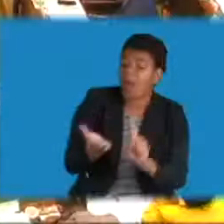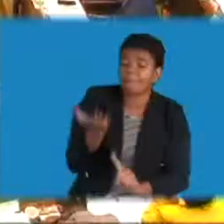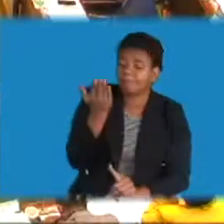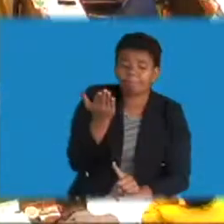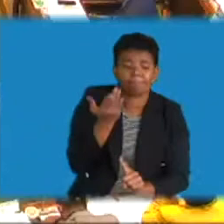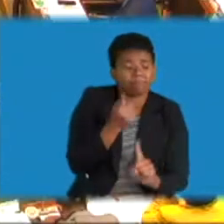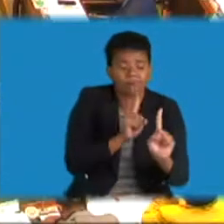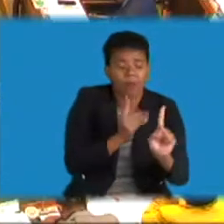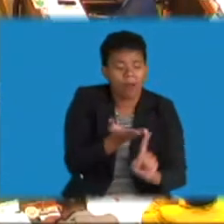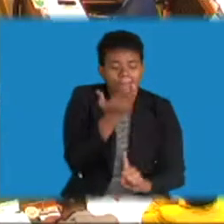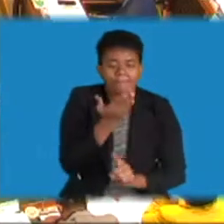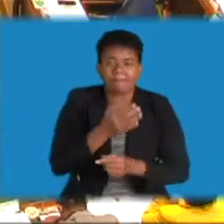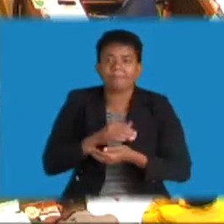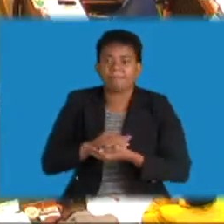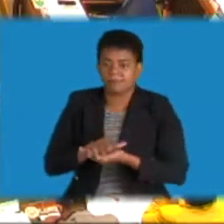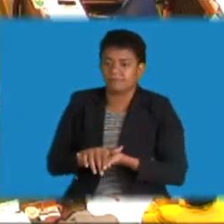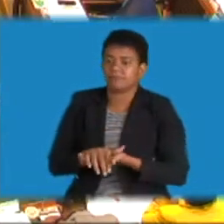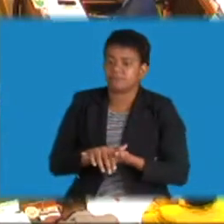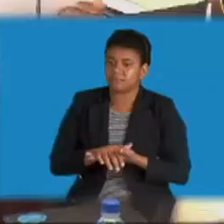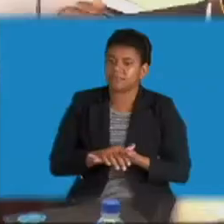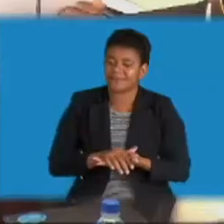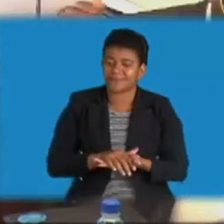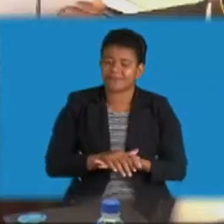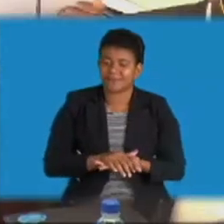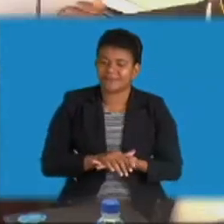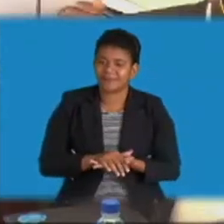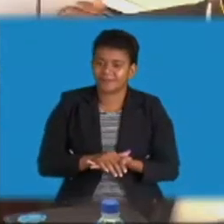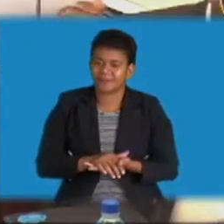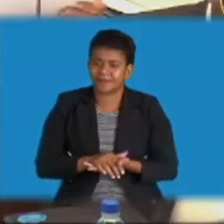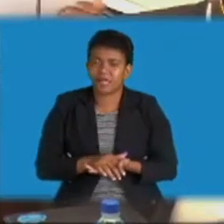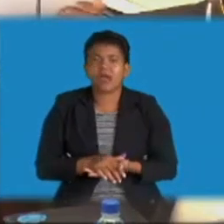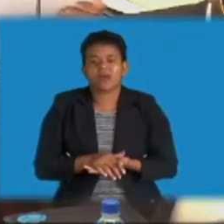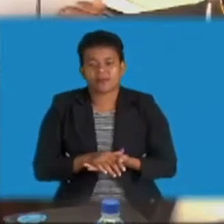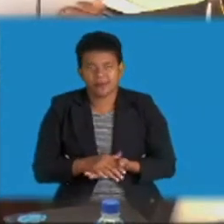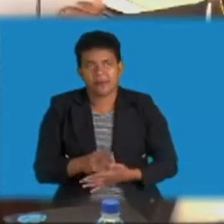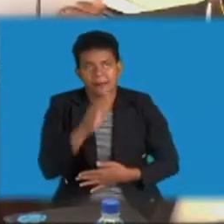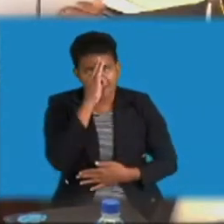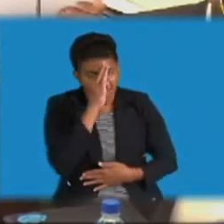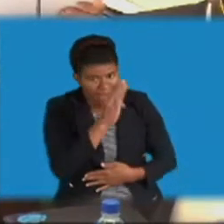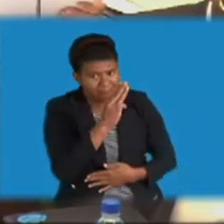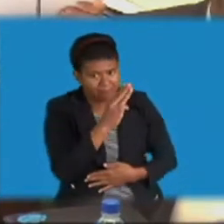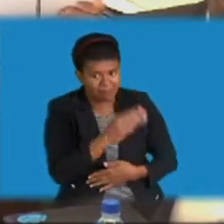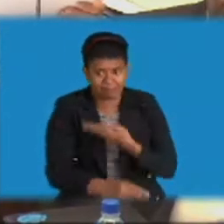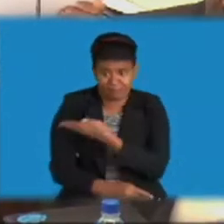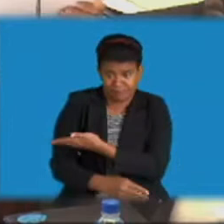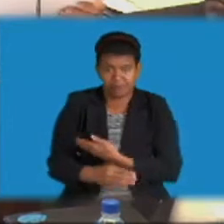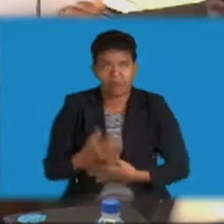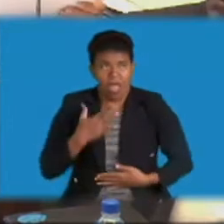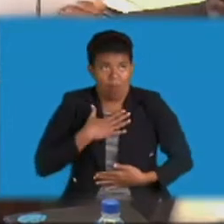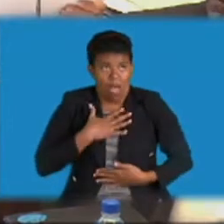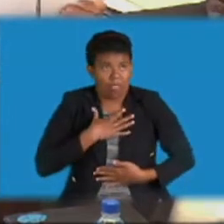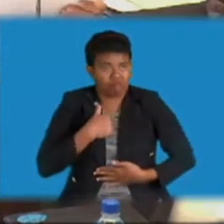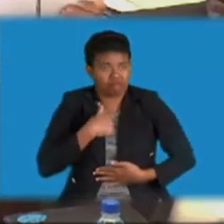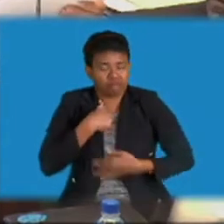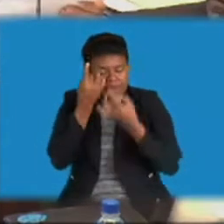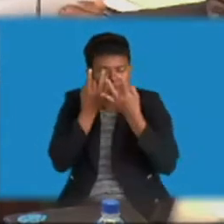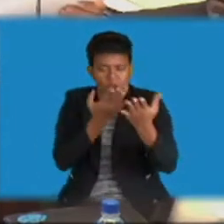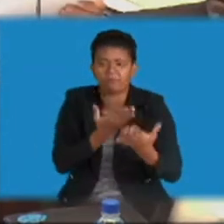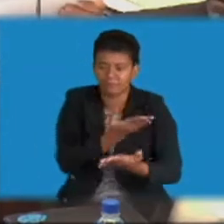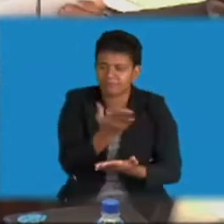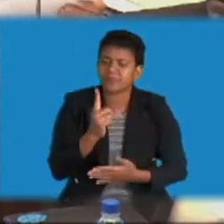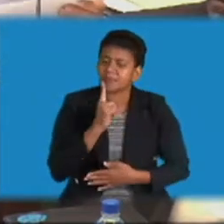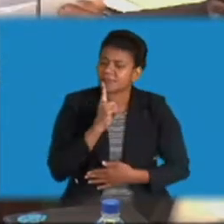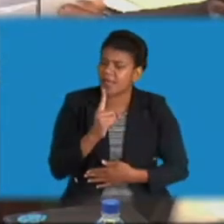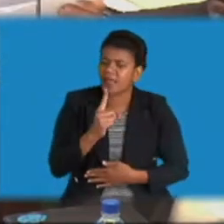Honourable Minister. Madam Speaker, for the information of the House, I mentioned this morning 6